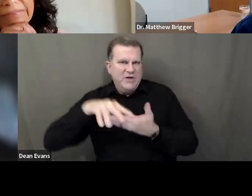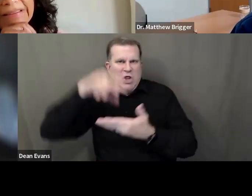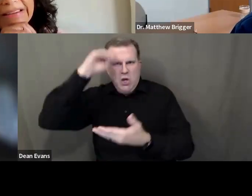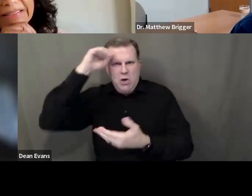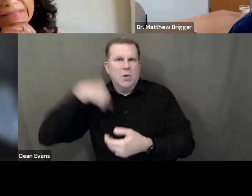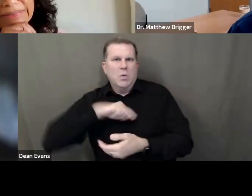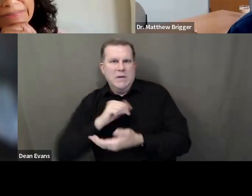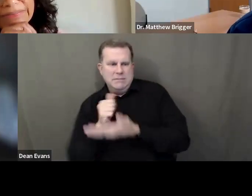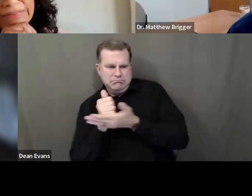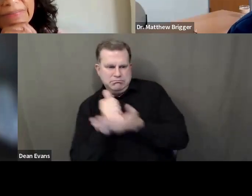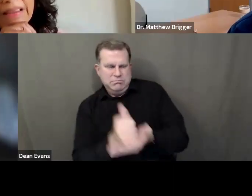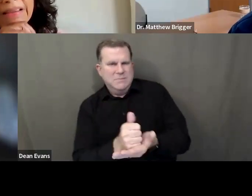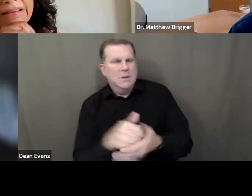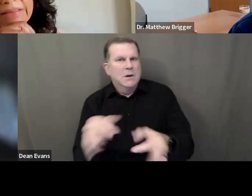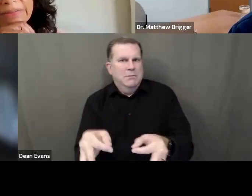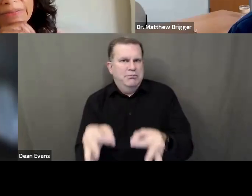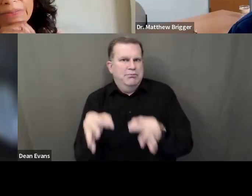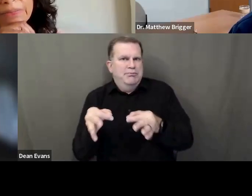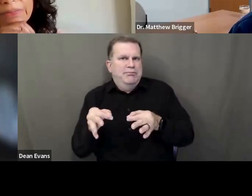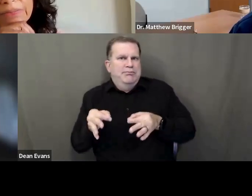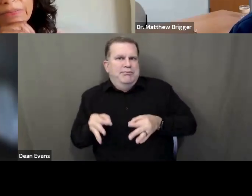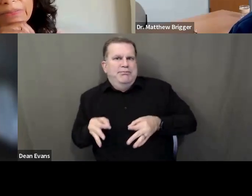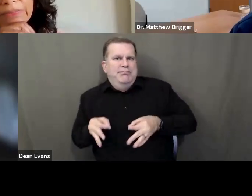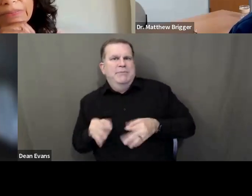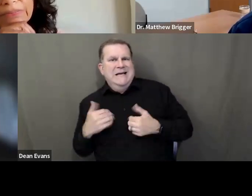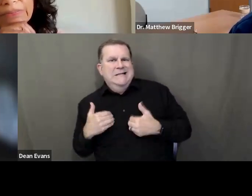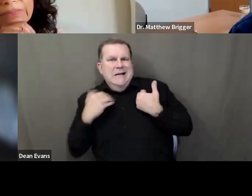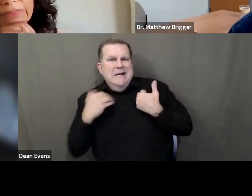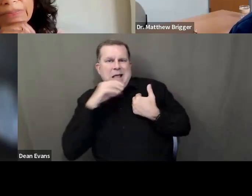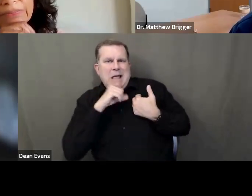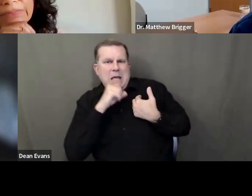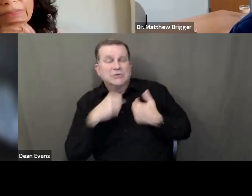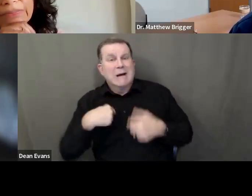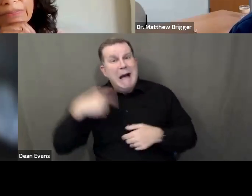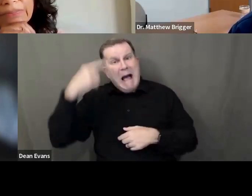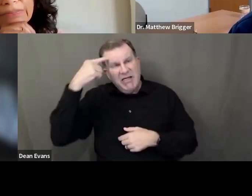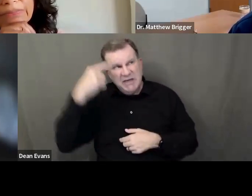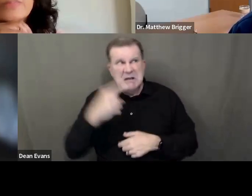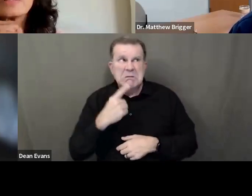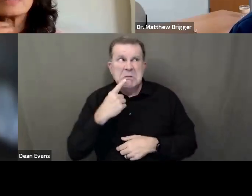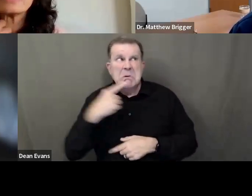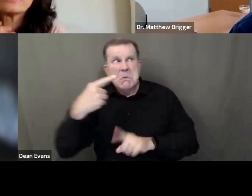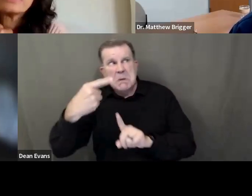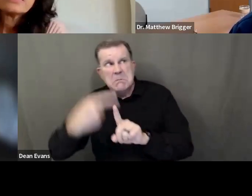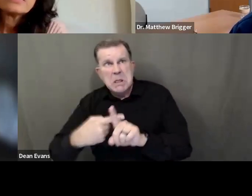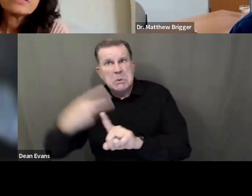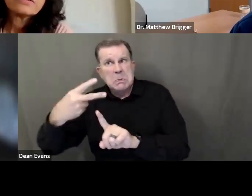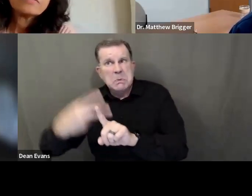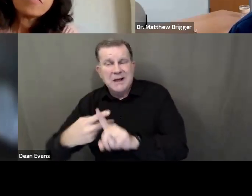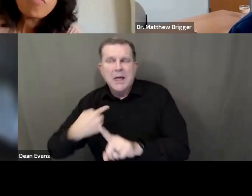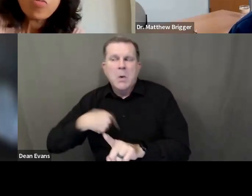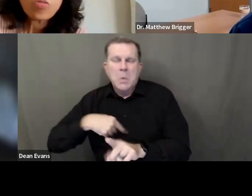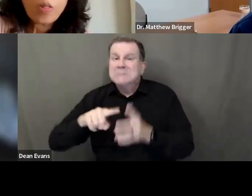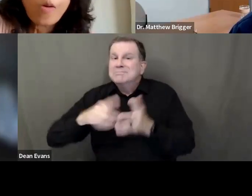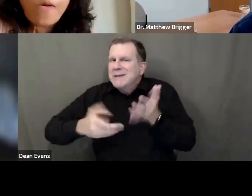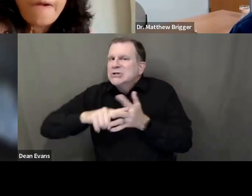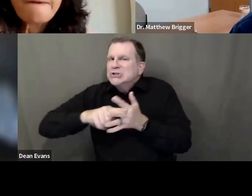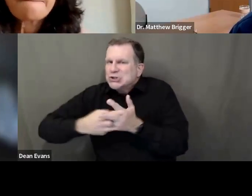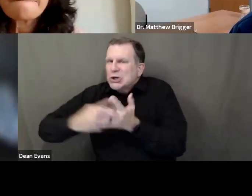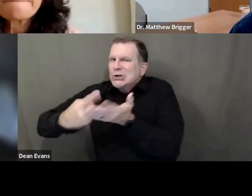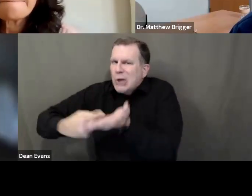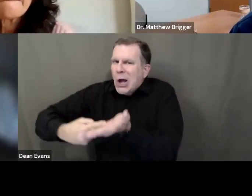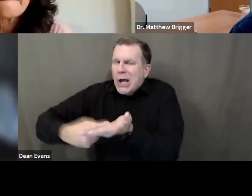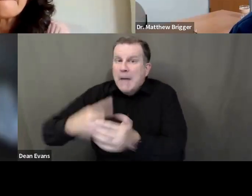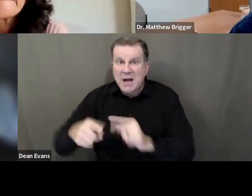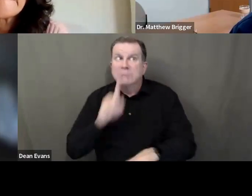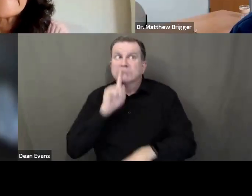I think we would be talking about it at a month or two old. Now, whether we would actually do it at that point, it's hard to say.